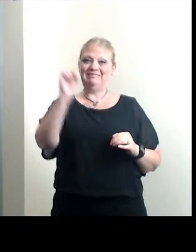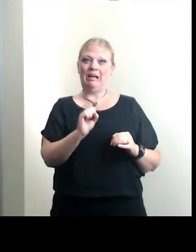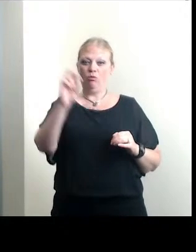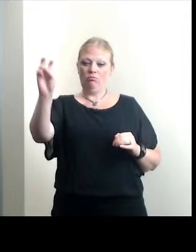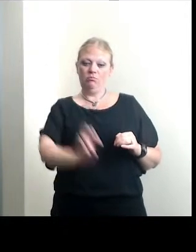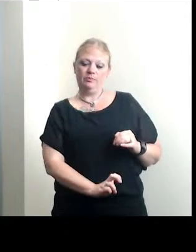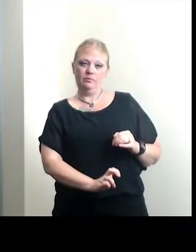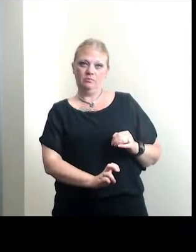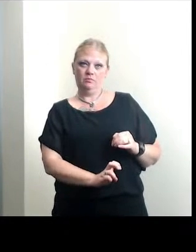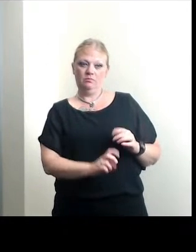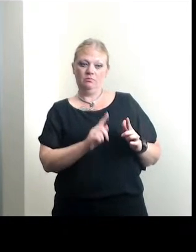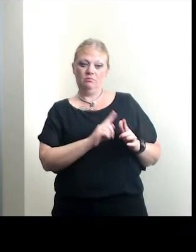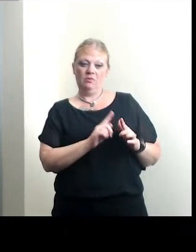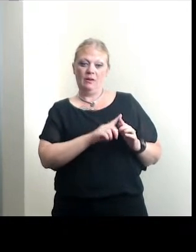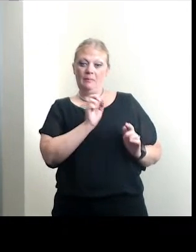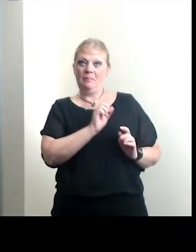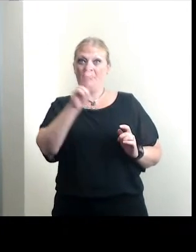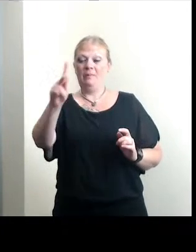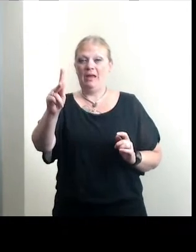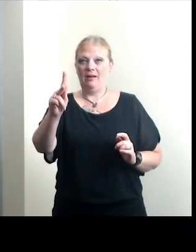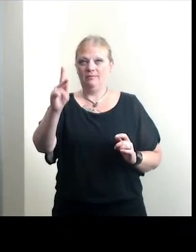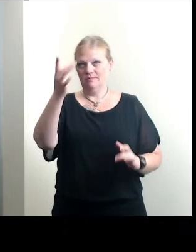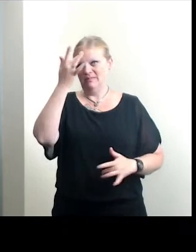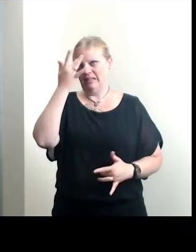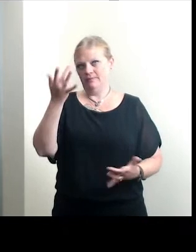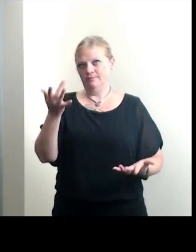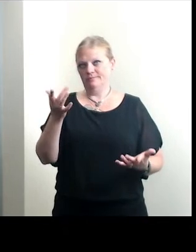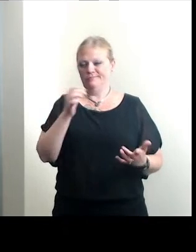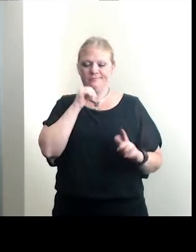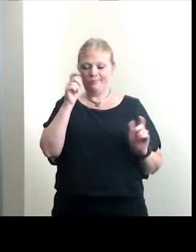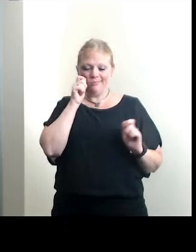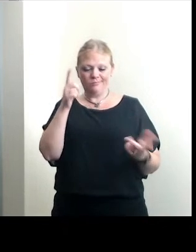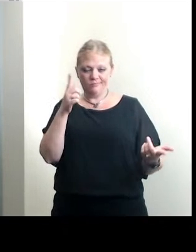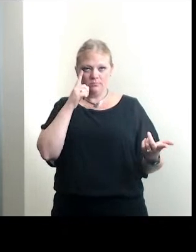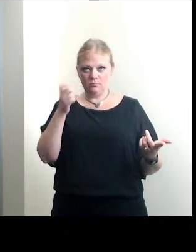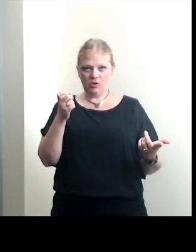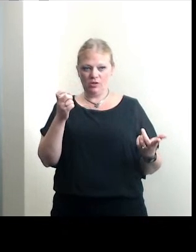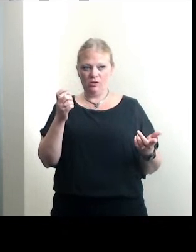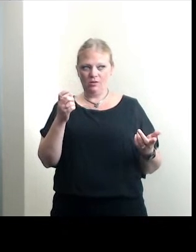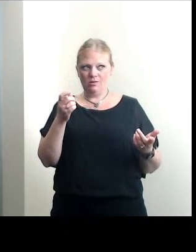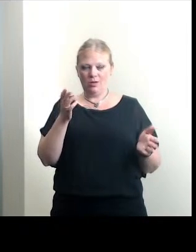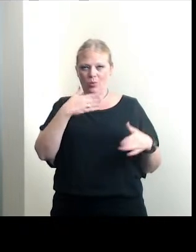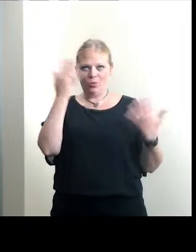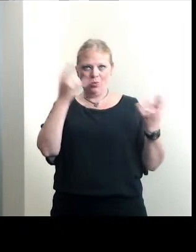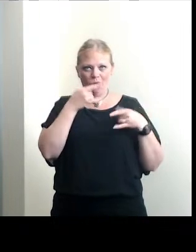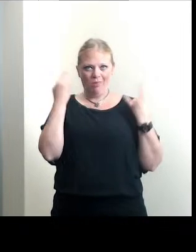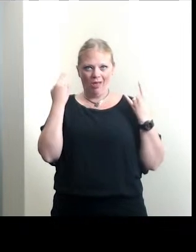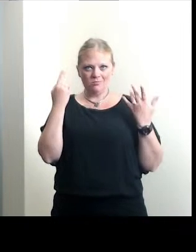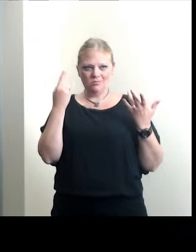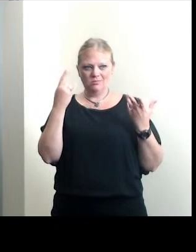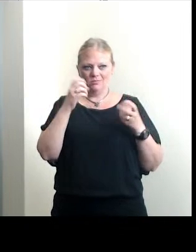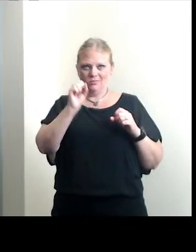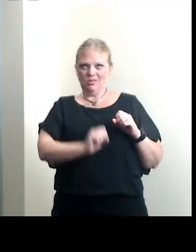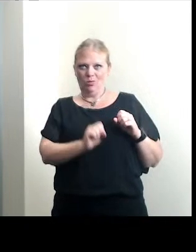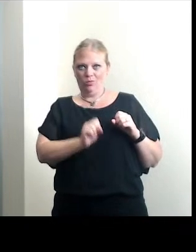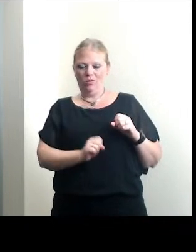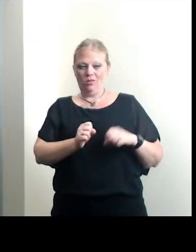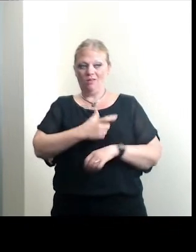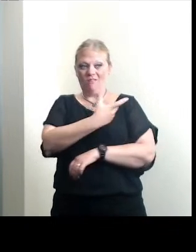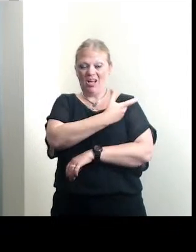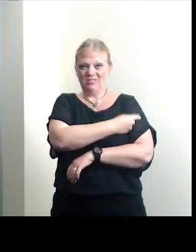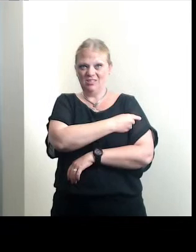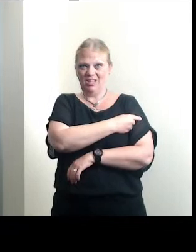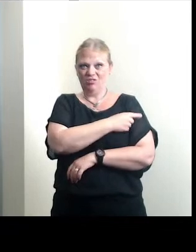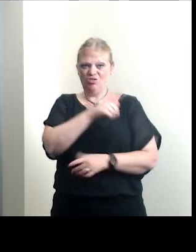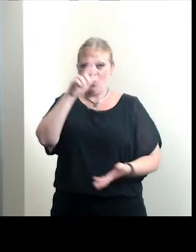and have come back and now find themselves sick, which is not totally surprising because there's very little mask wearing in those communities. The vaccination rates